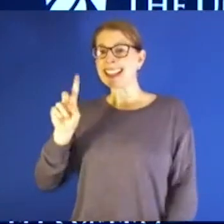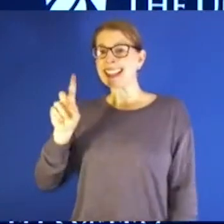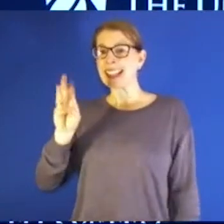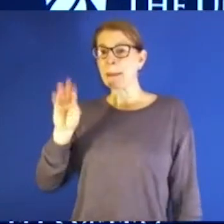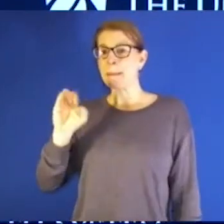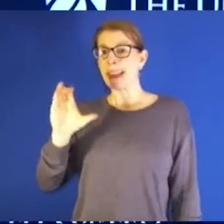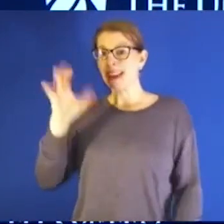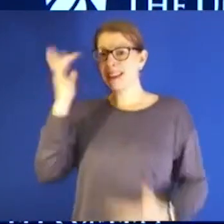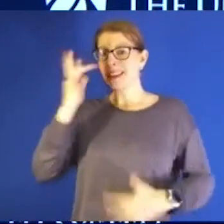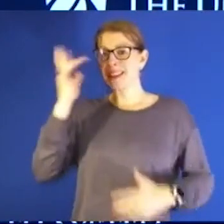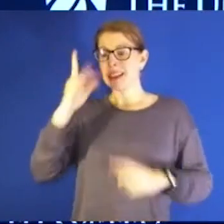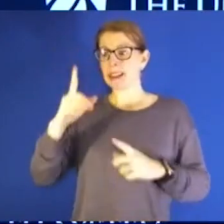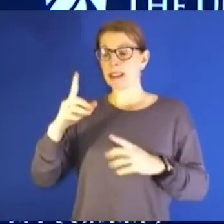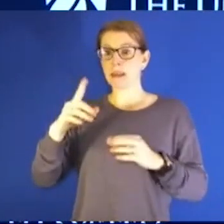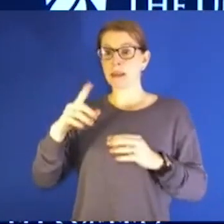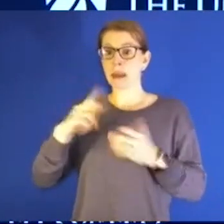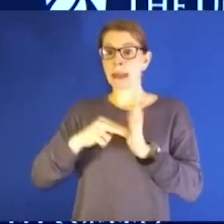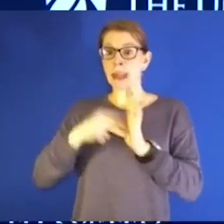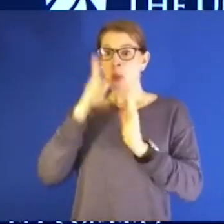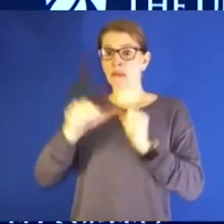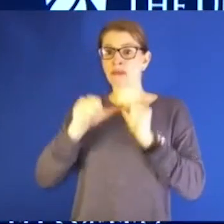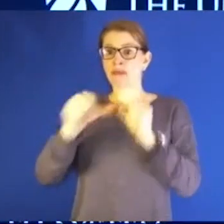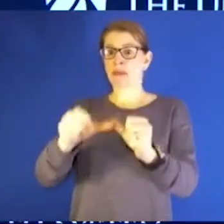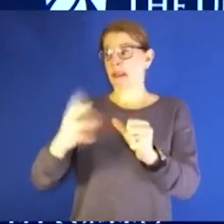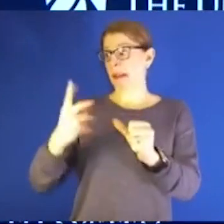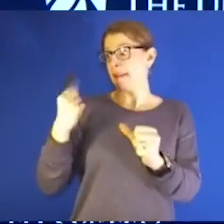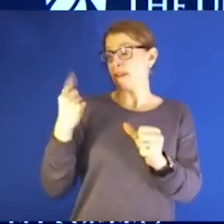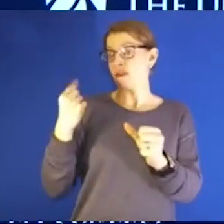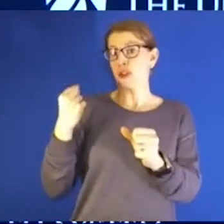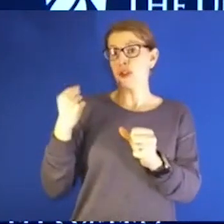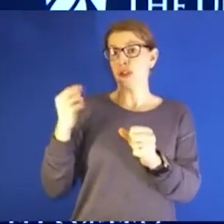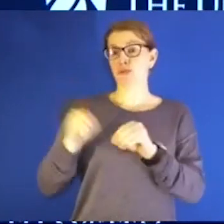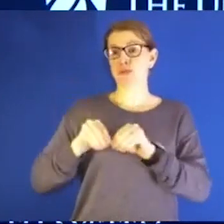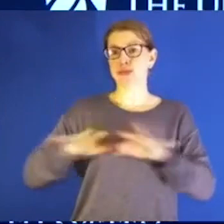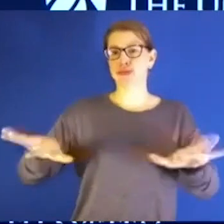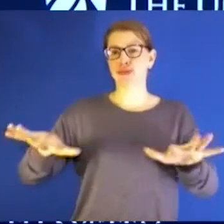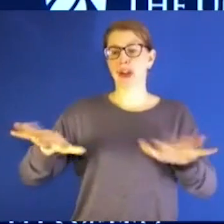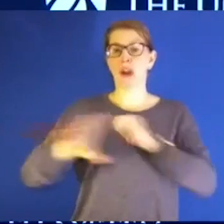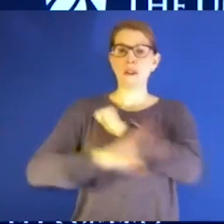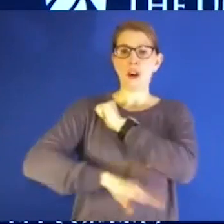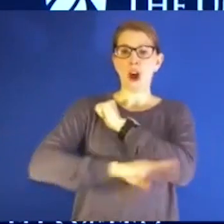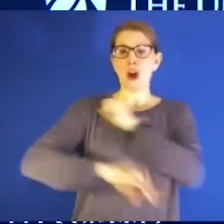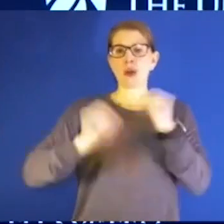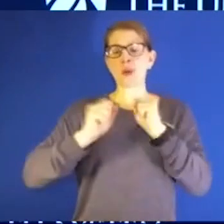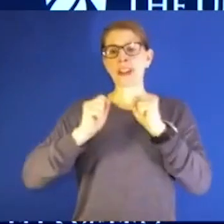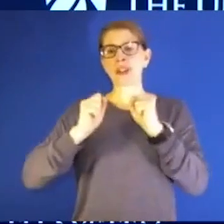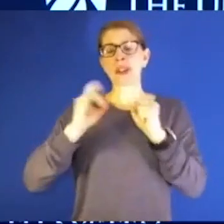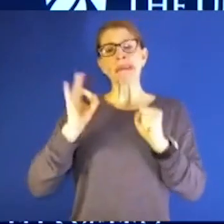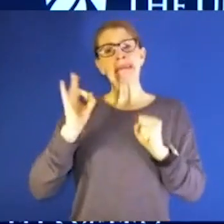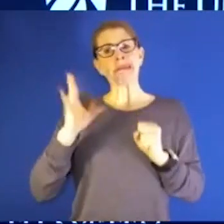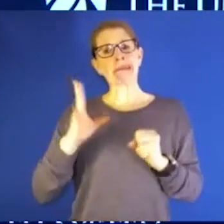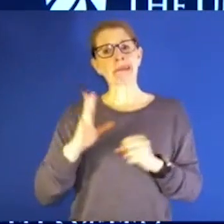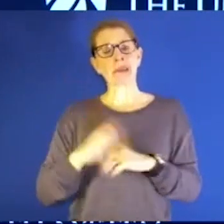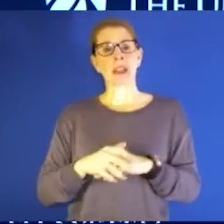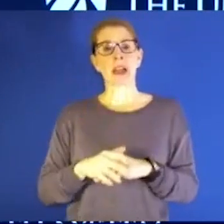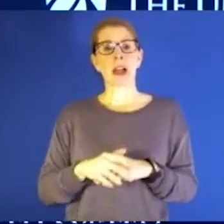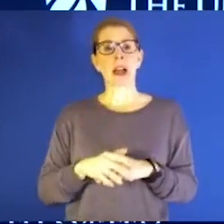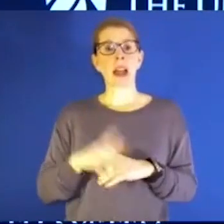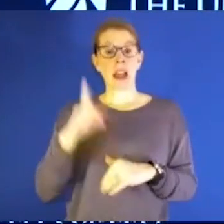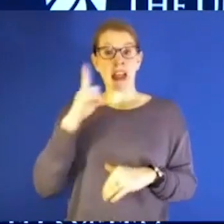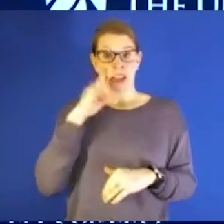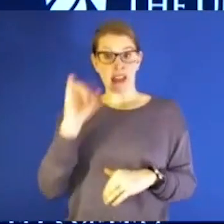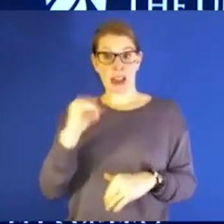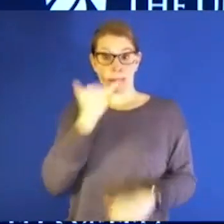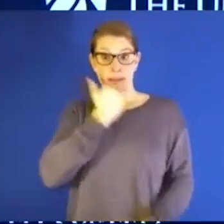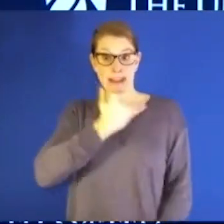years. The worst outbreaks have been in the late fall, early winter, midwinter time, and I suspect that's not a mistake. That's probably what we're